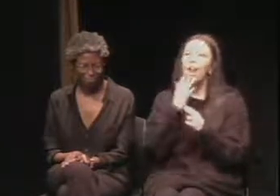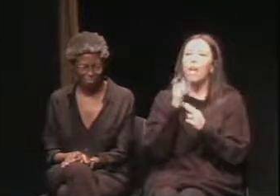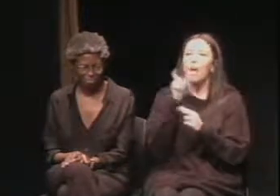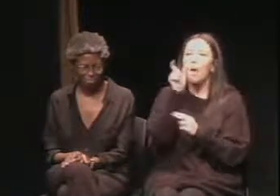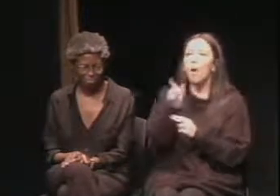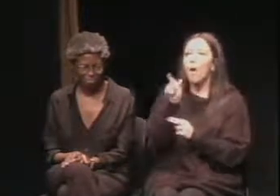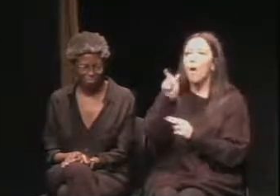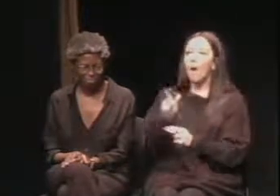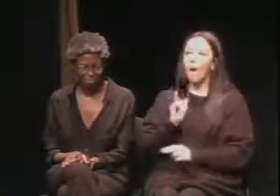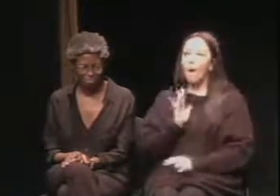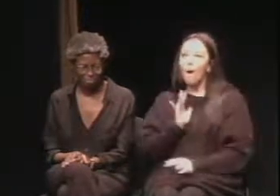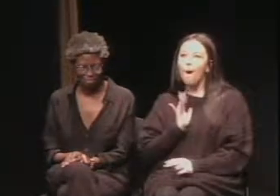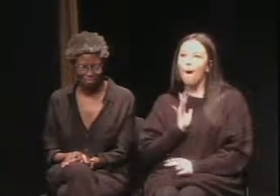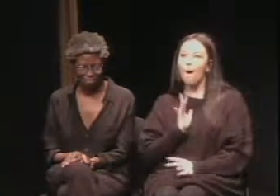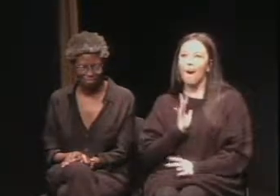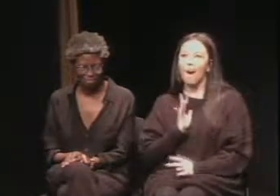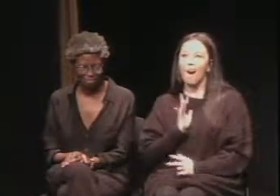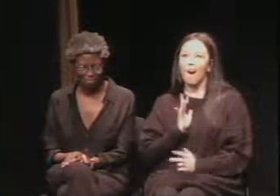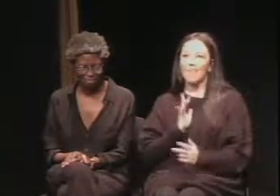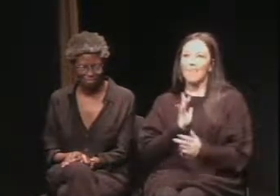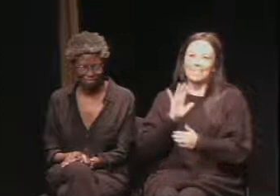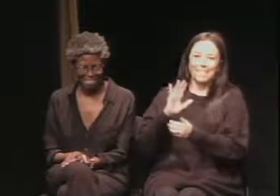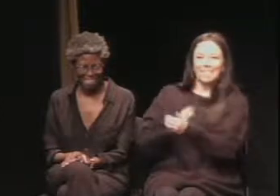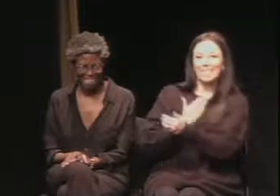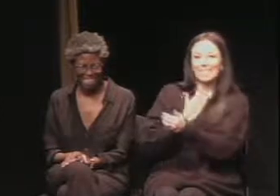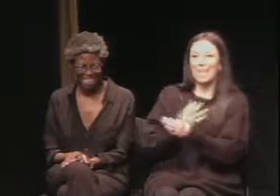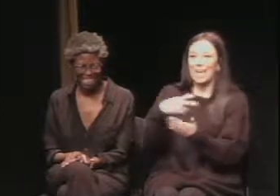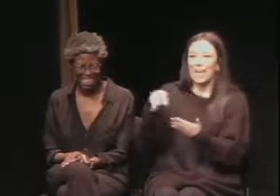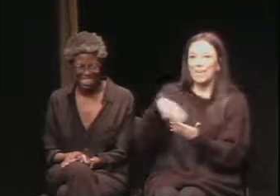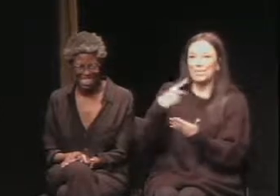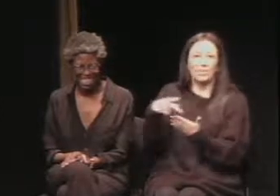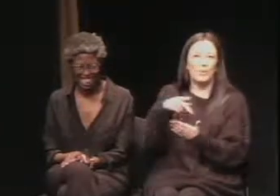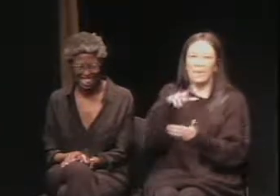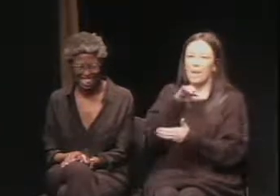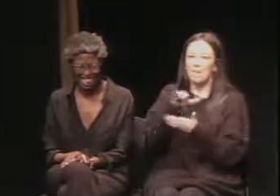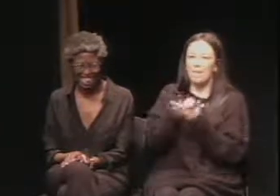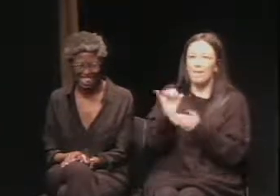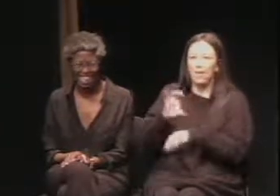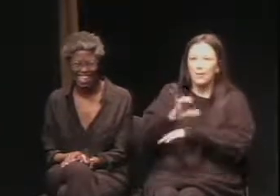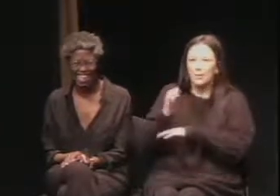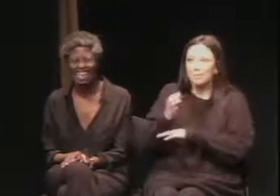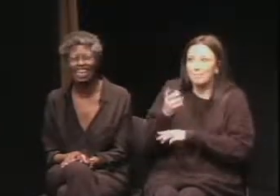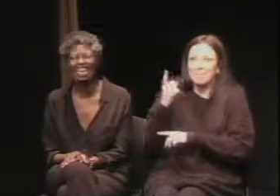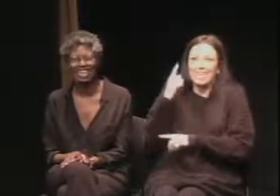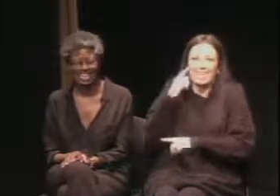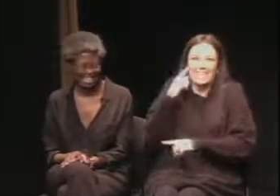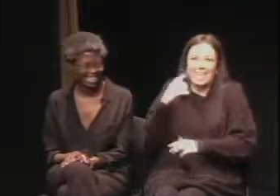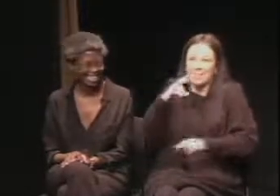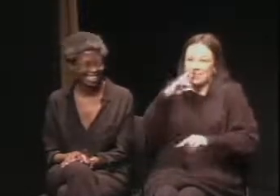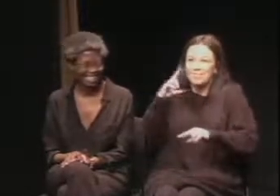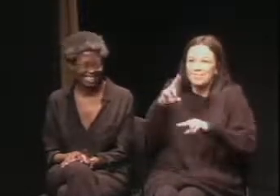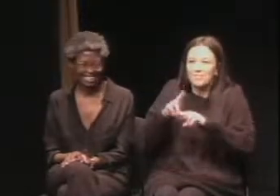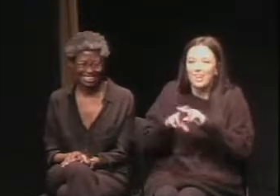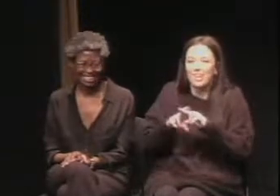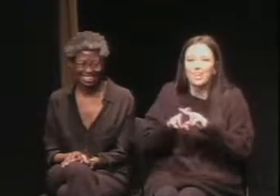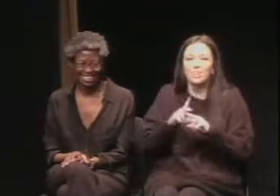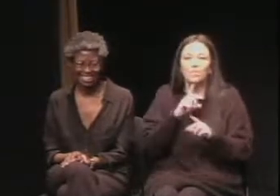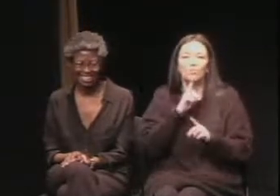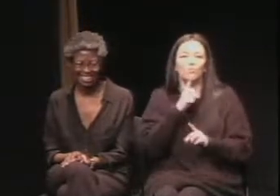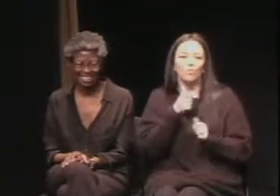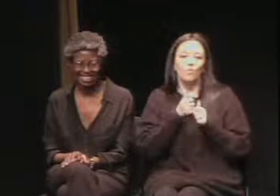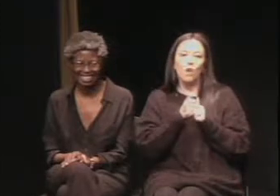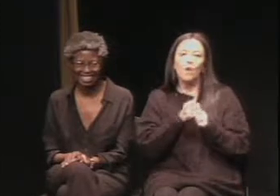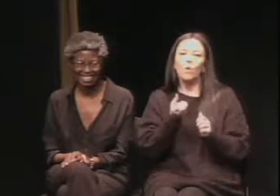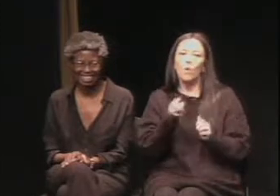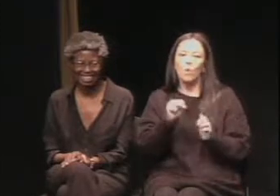want to read a book that's like singing and swinging and getting merry like Christmas, right? Like right. that sounds yeah. like fun. And she was so true to herself, and yeah. like the titling and